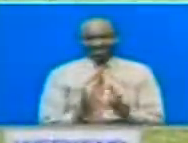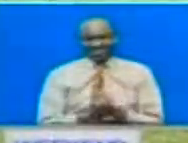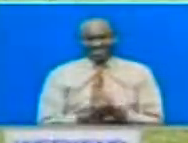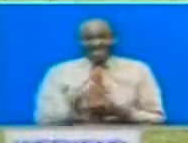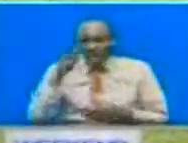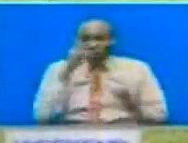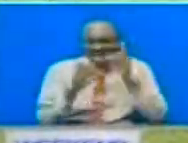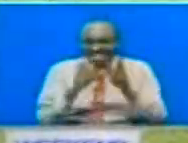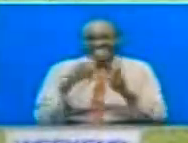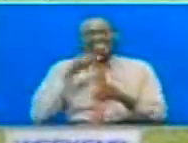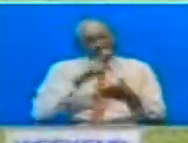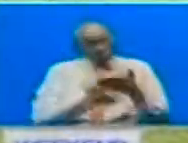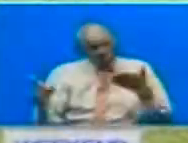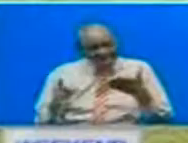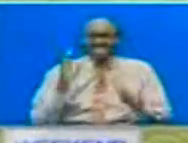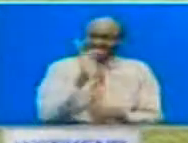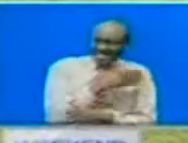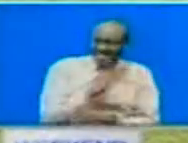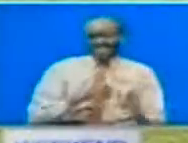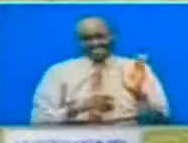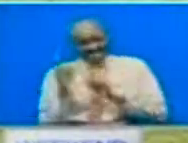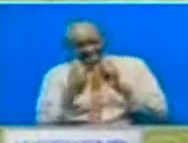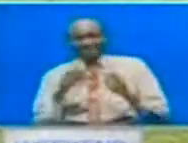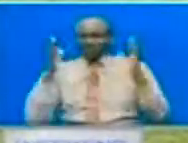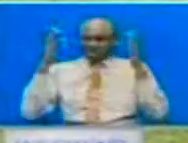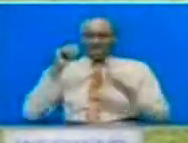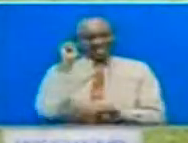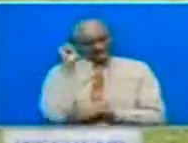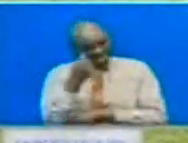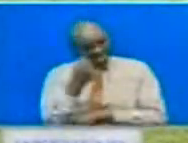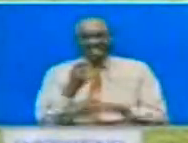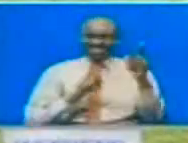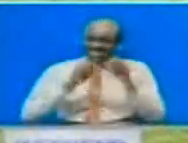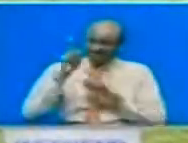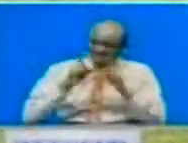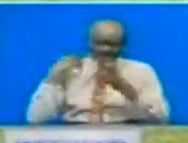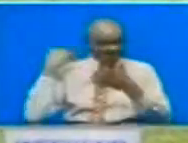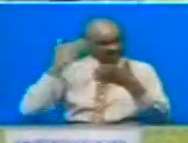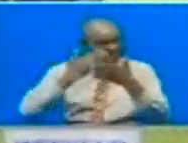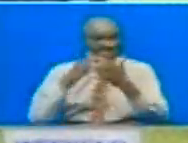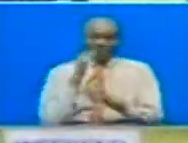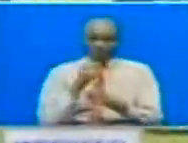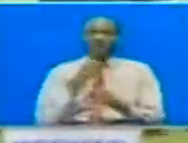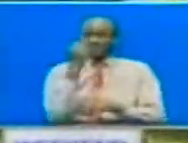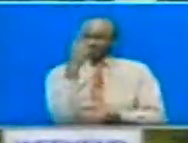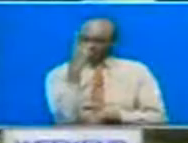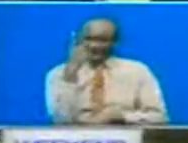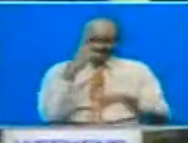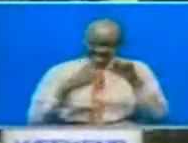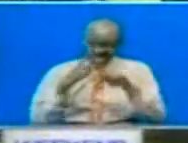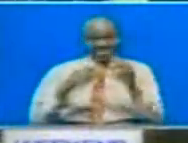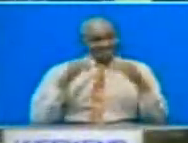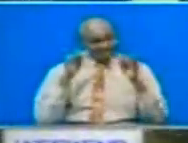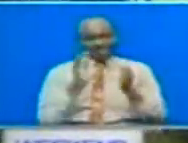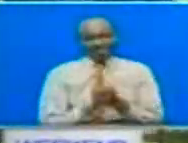Speaking of dancing, it was a week to sing, dance and celebrate Kenya's steady journey into old age as the country marked 51 years of